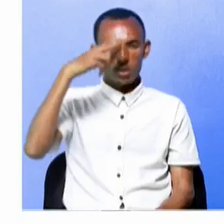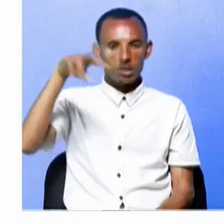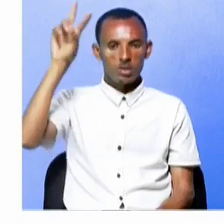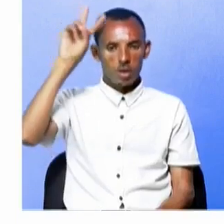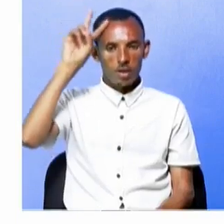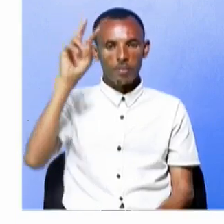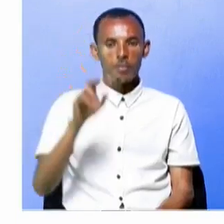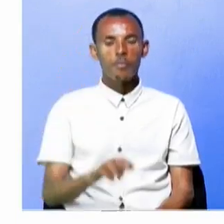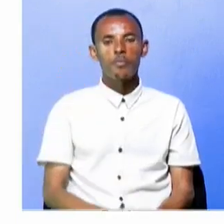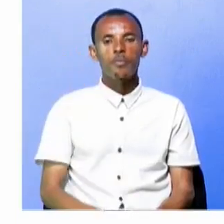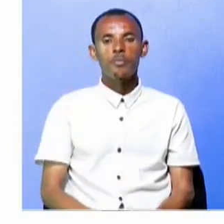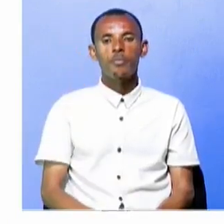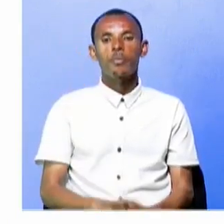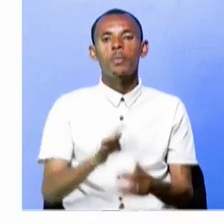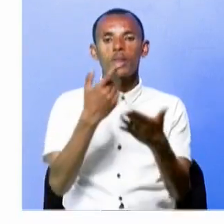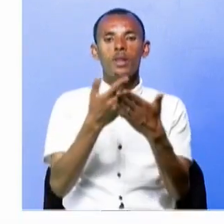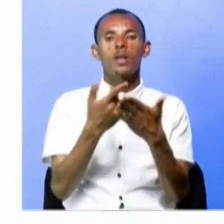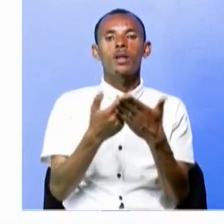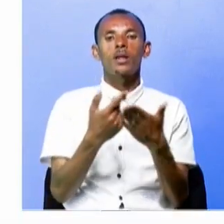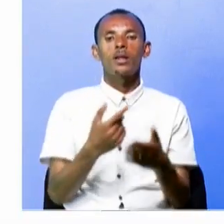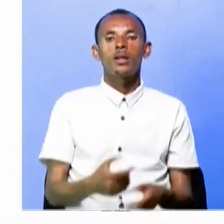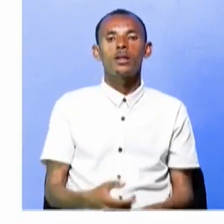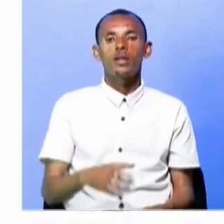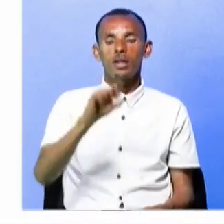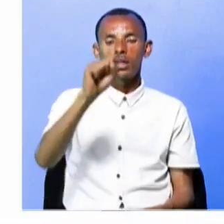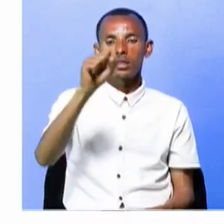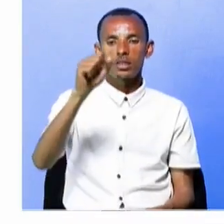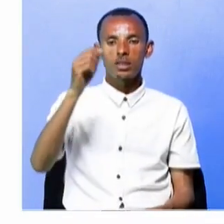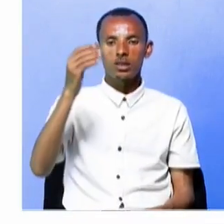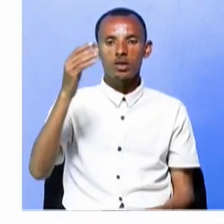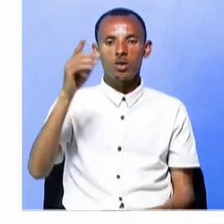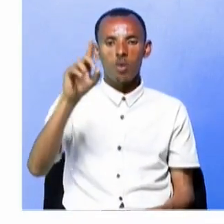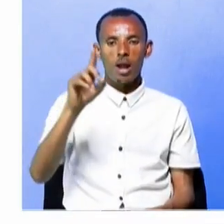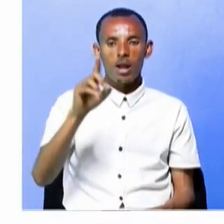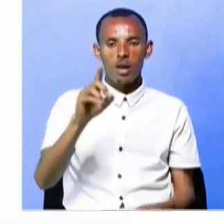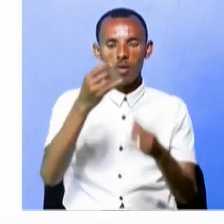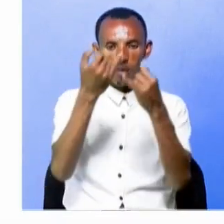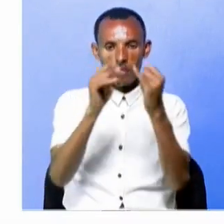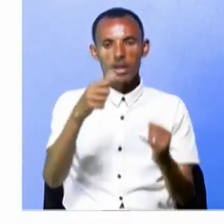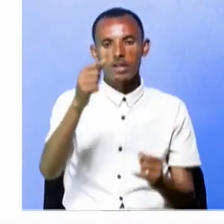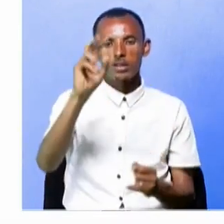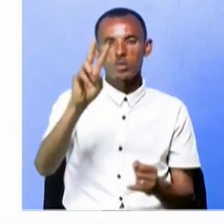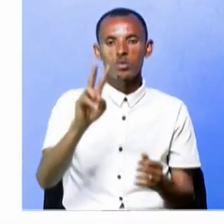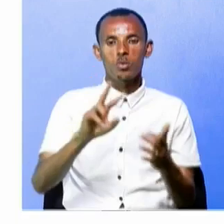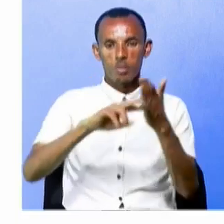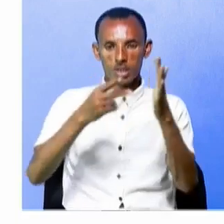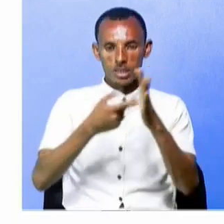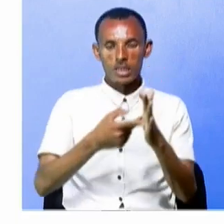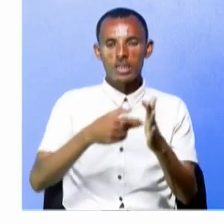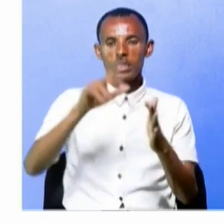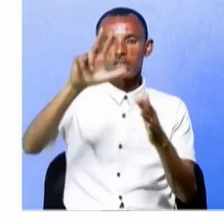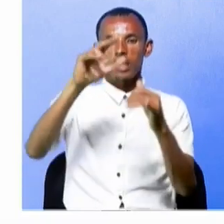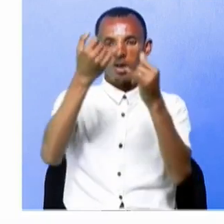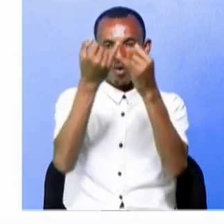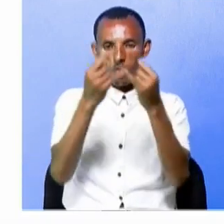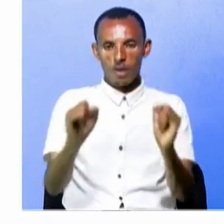right? Here, S1 by S2 is 3 by 5. That means